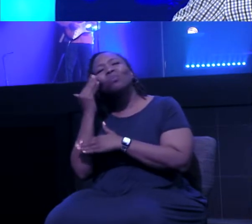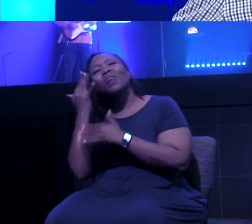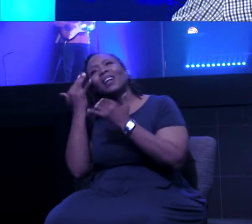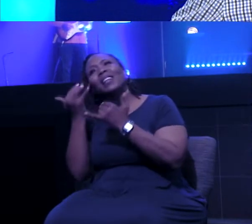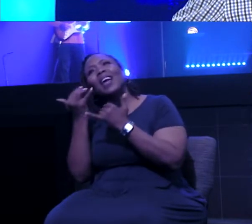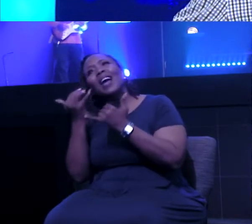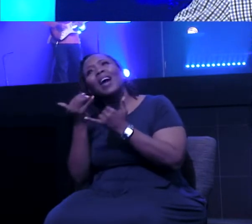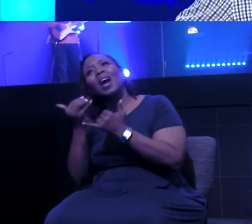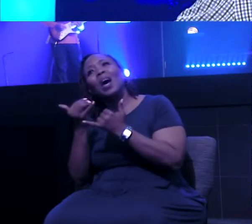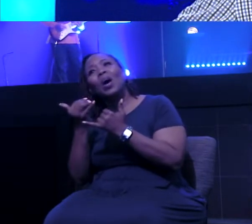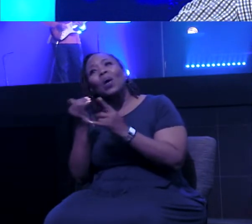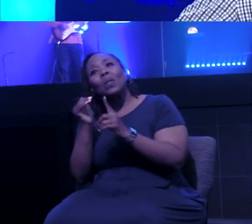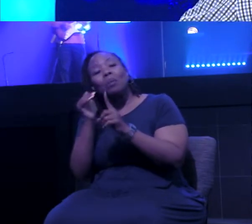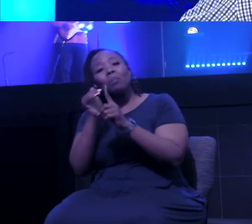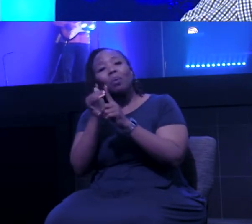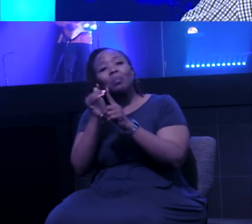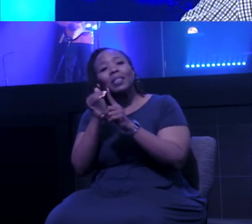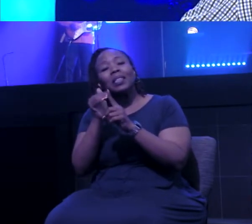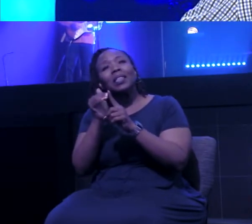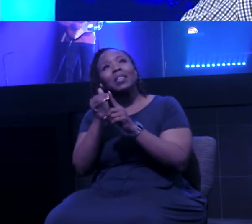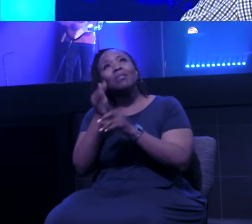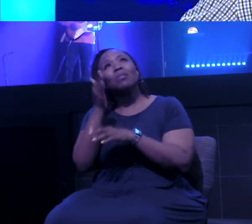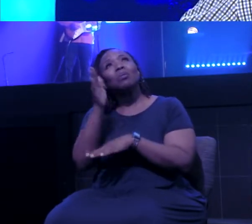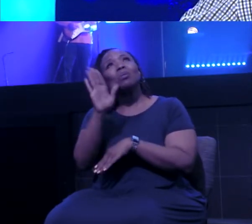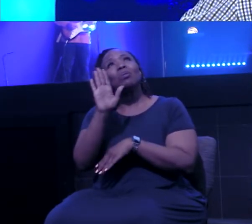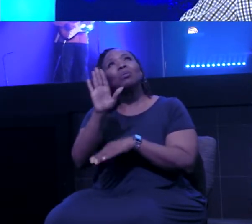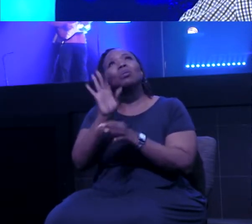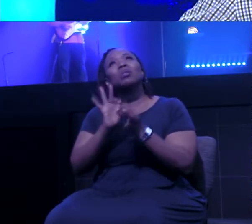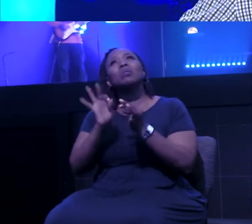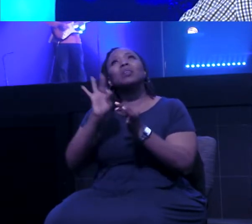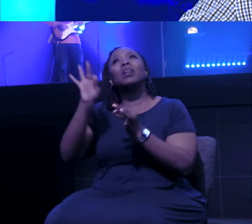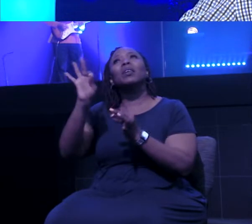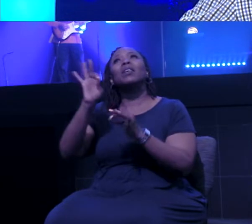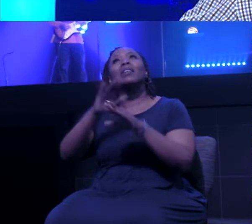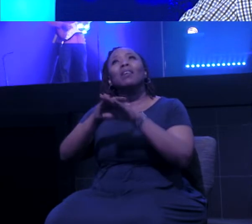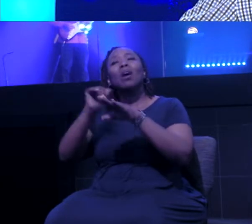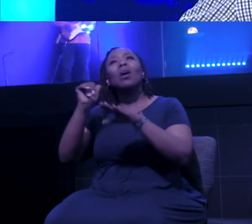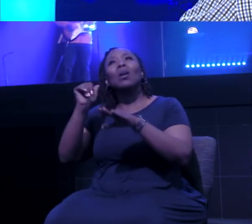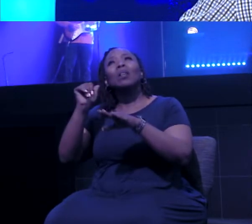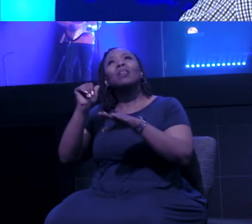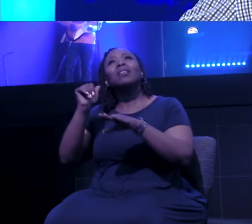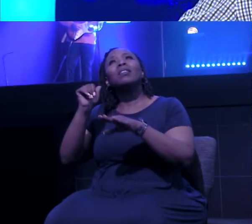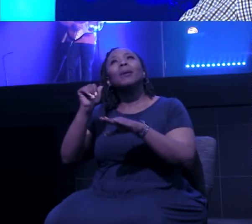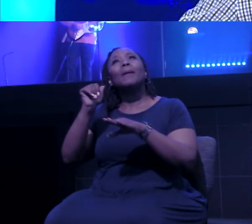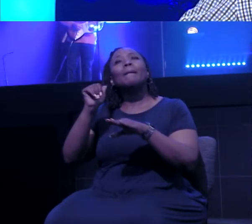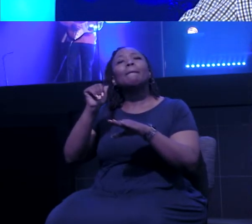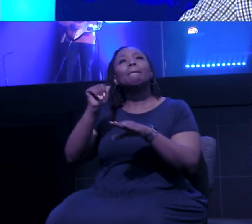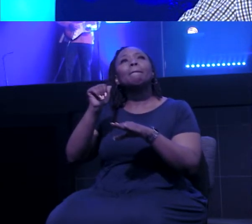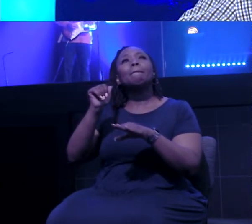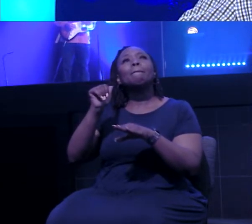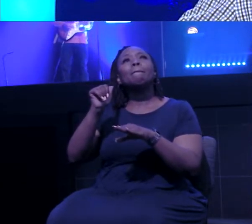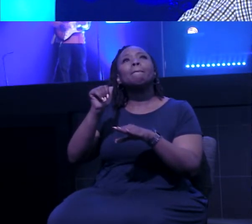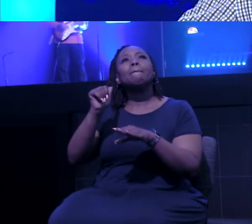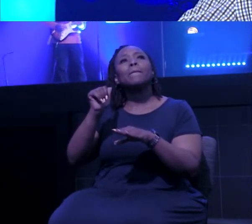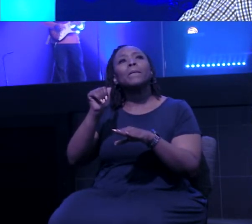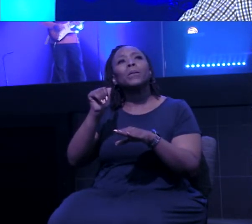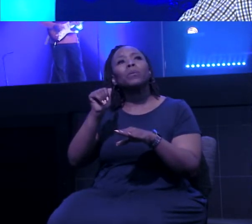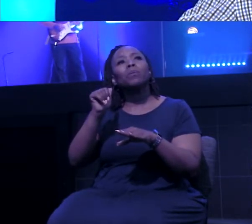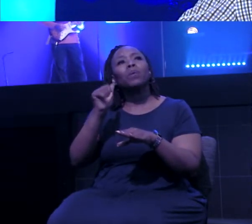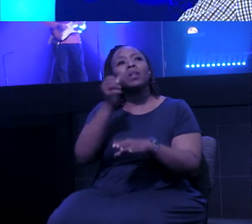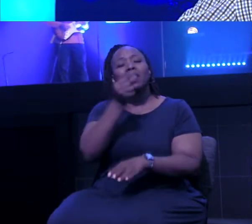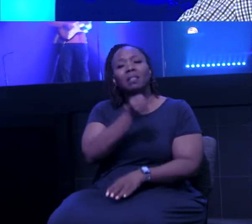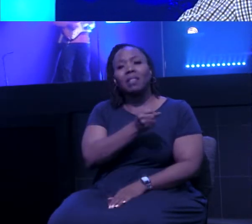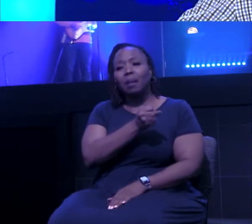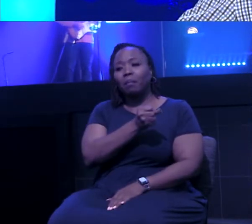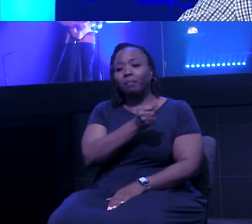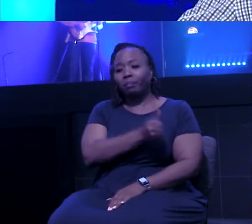the prompting of your spirit, your calling to leave Tamarack,